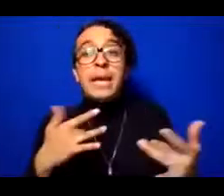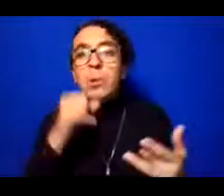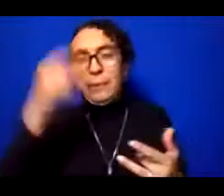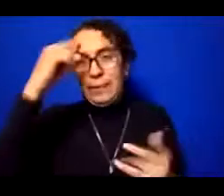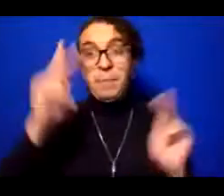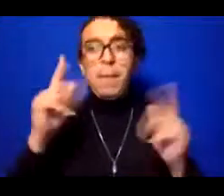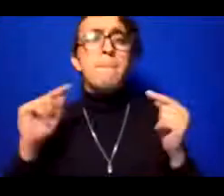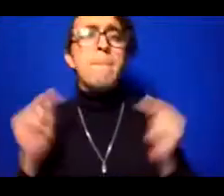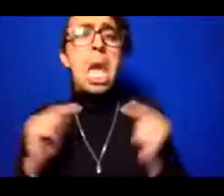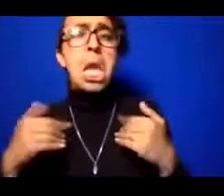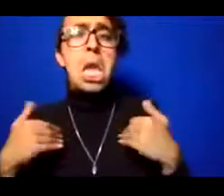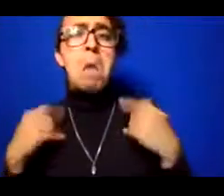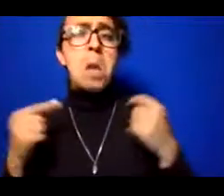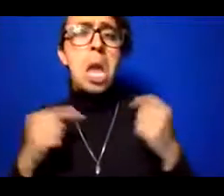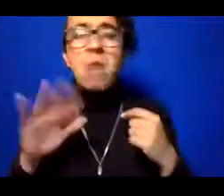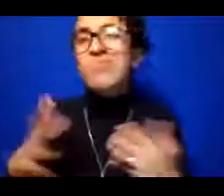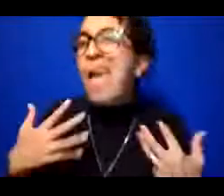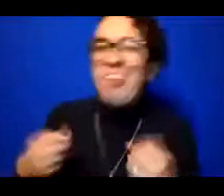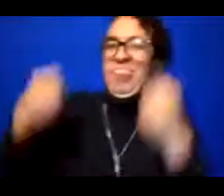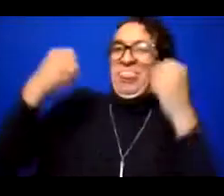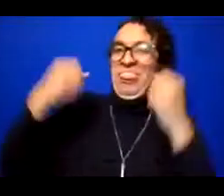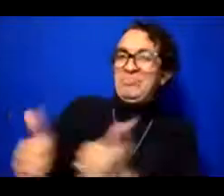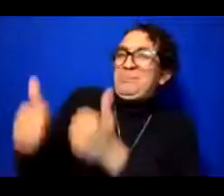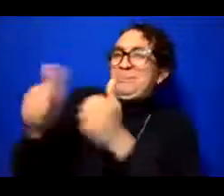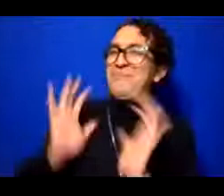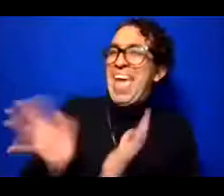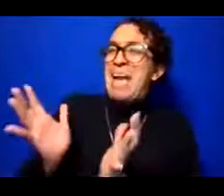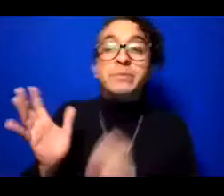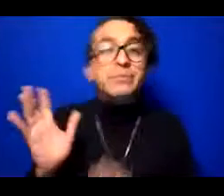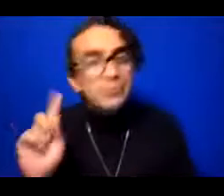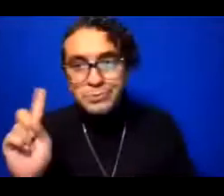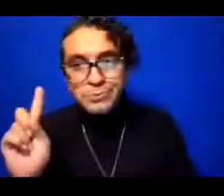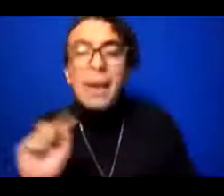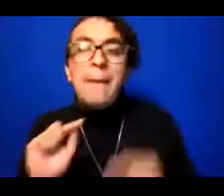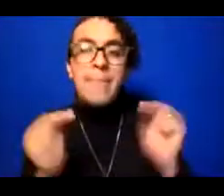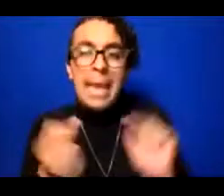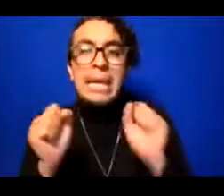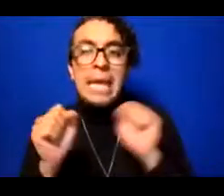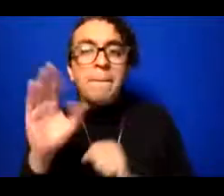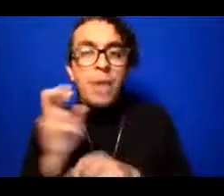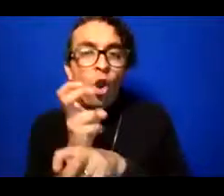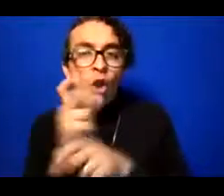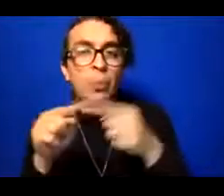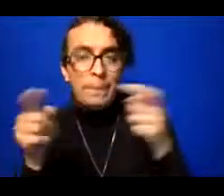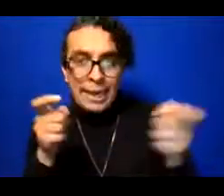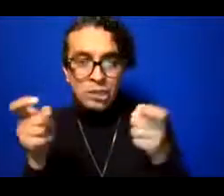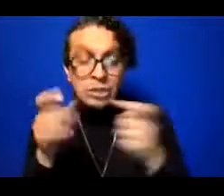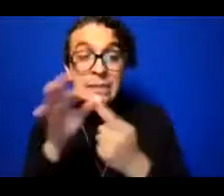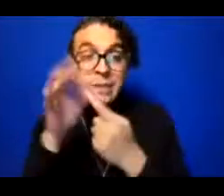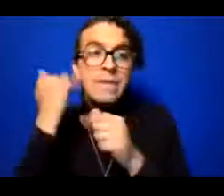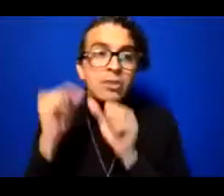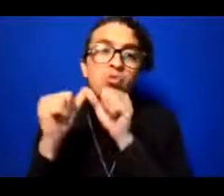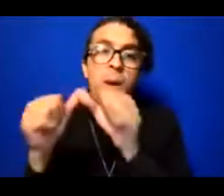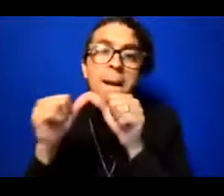in pain when they're young because they're supposed to be healthy and things of that nature, but pain can be a very hard thing to manage, especially chronic